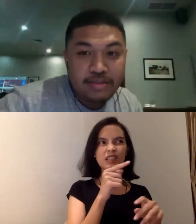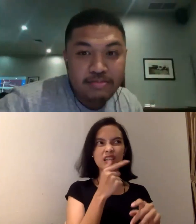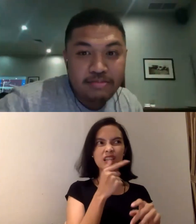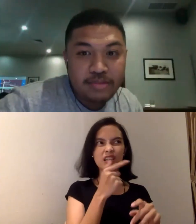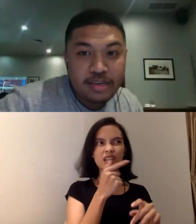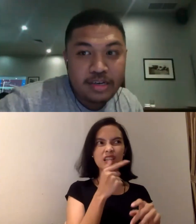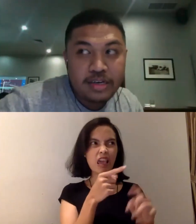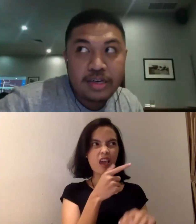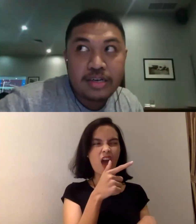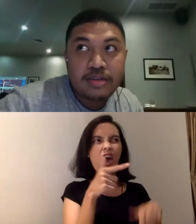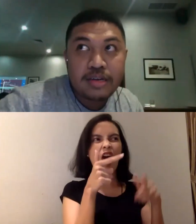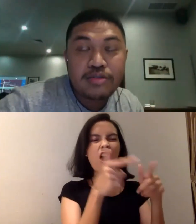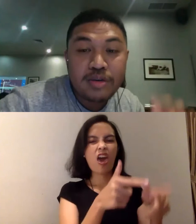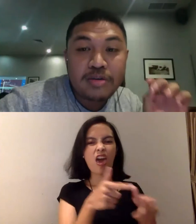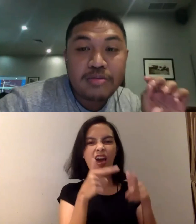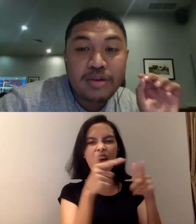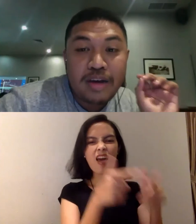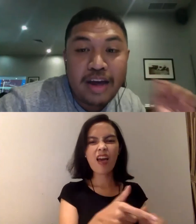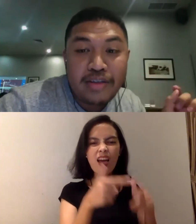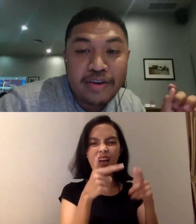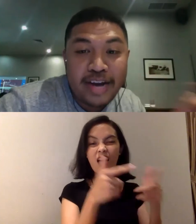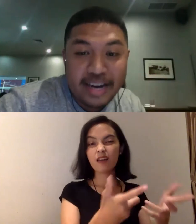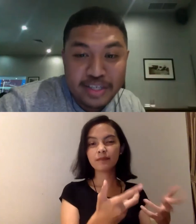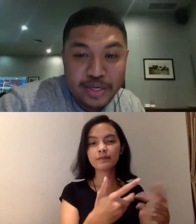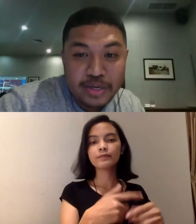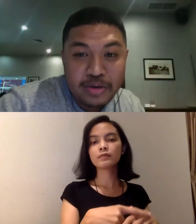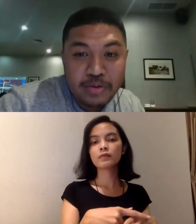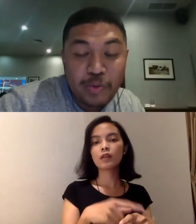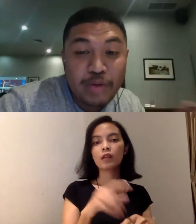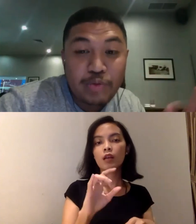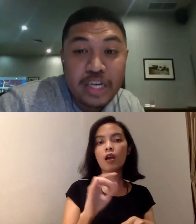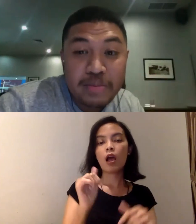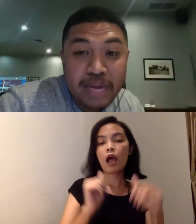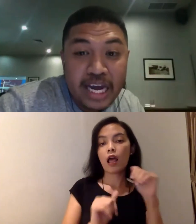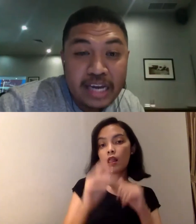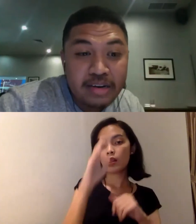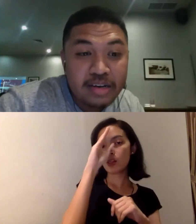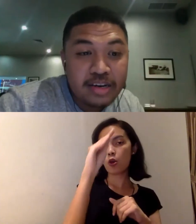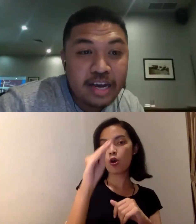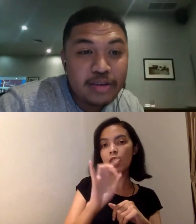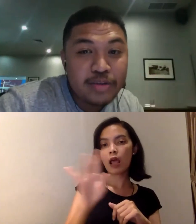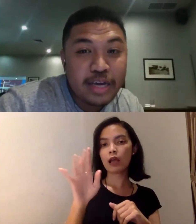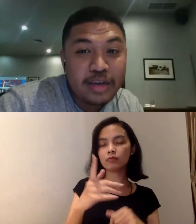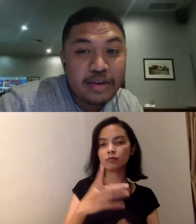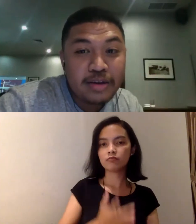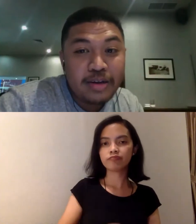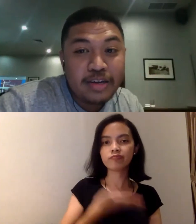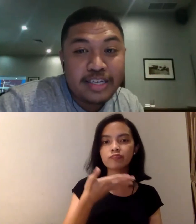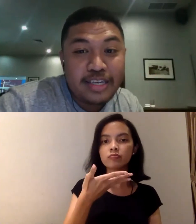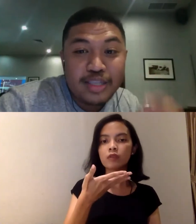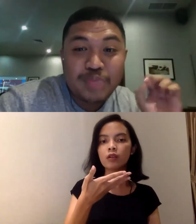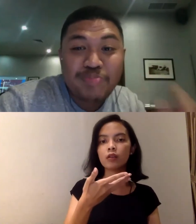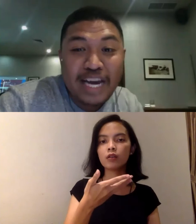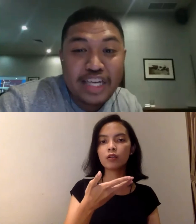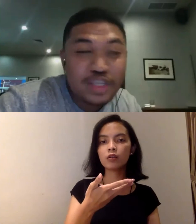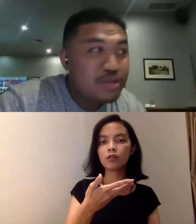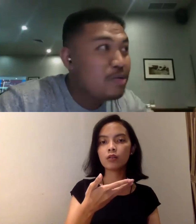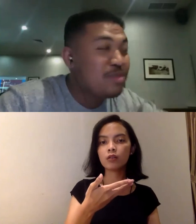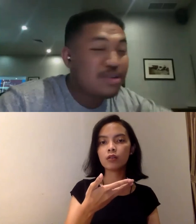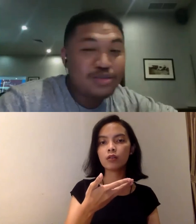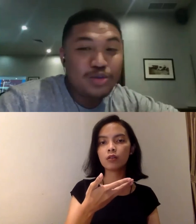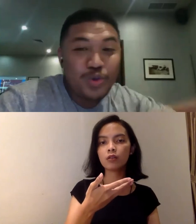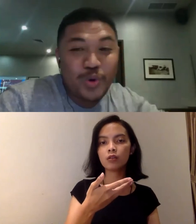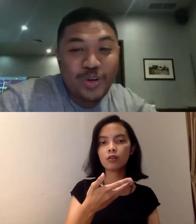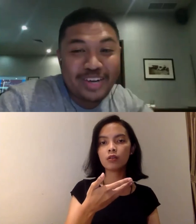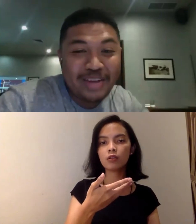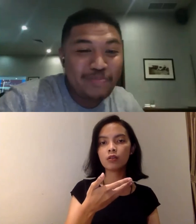and the other actor went really mad. Like he smashed